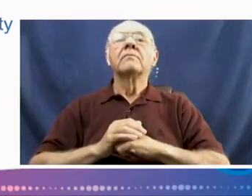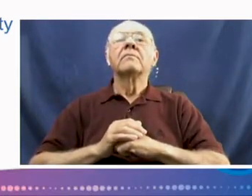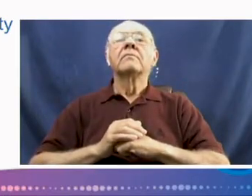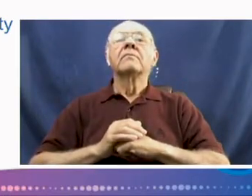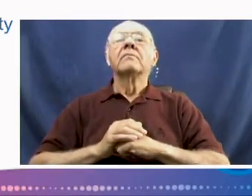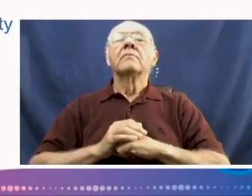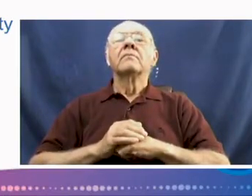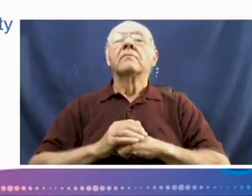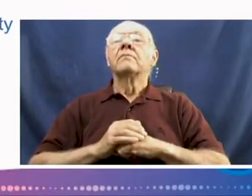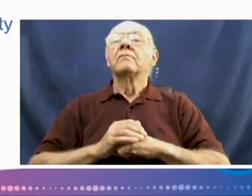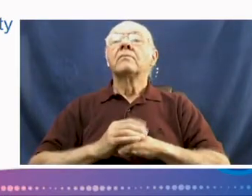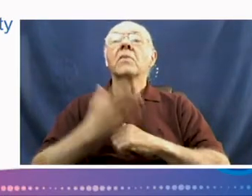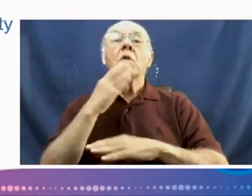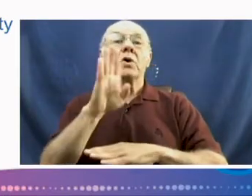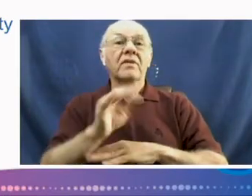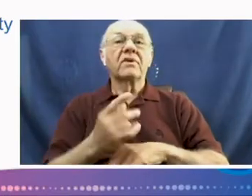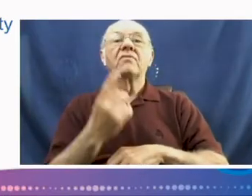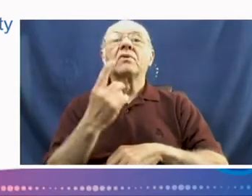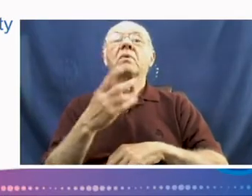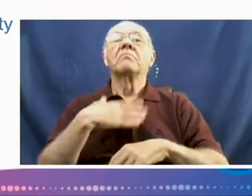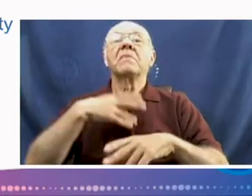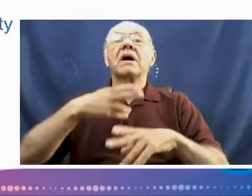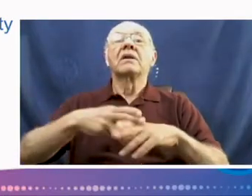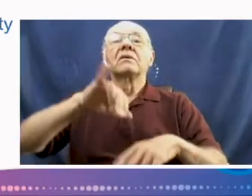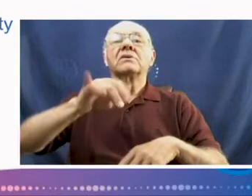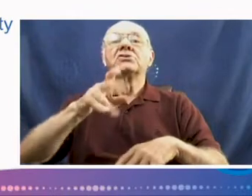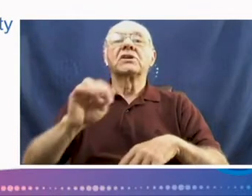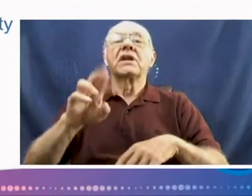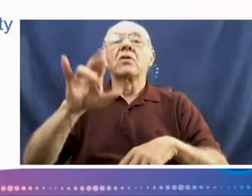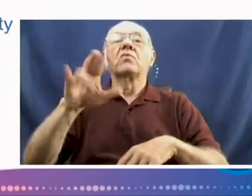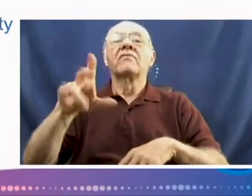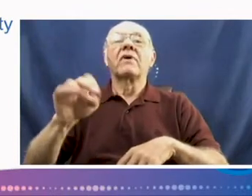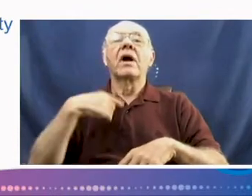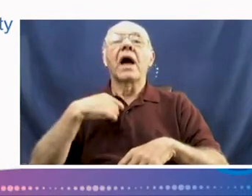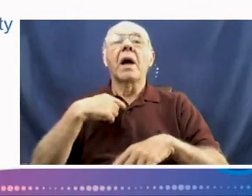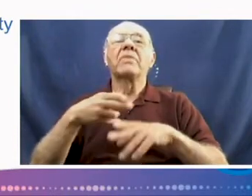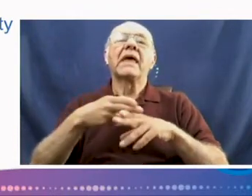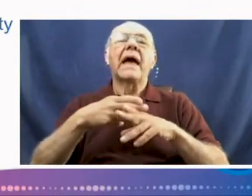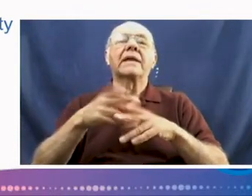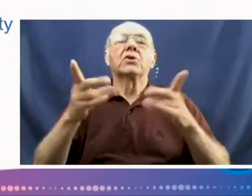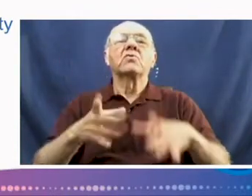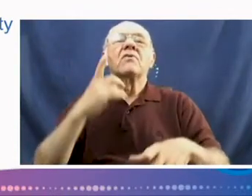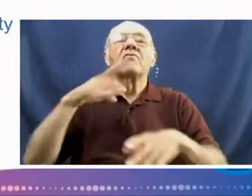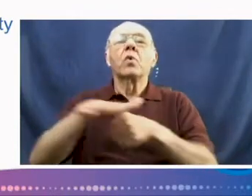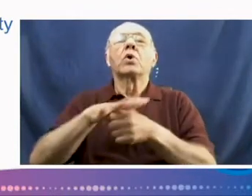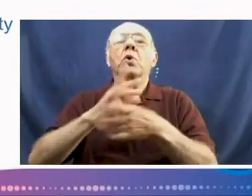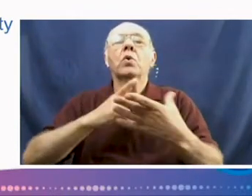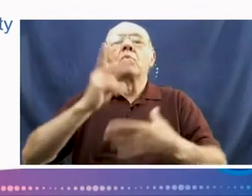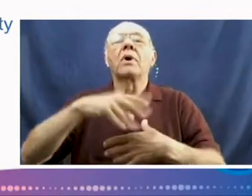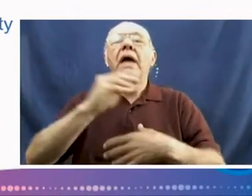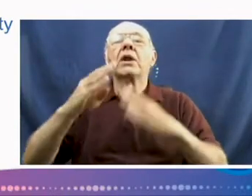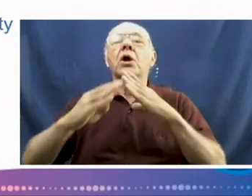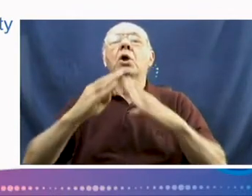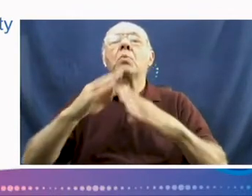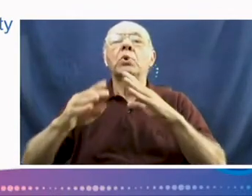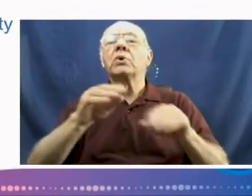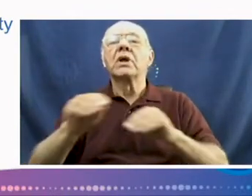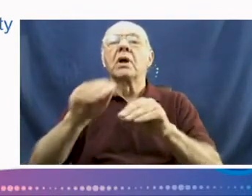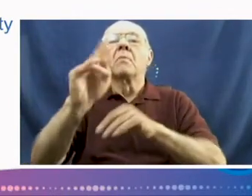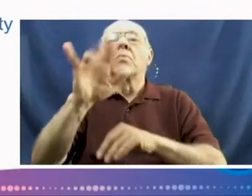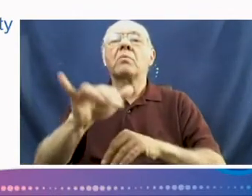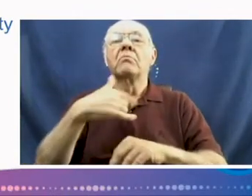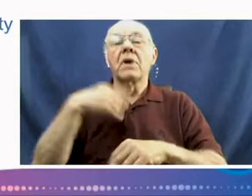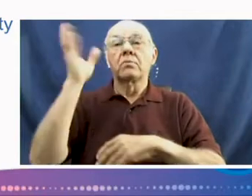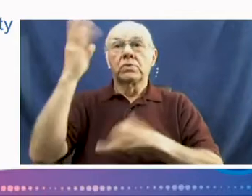Good afternoon, everyone. My name is Janelle Rivera, and I am the Acting Director of Local Programs and Community Mobility. My presentation today